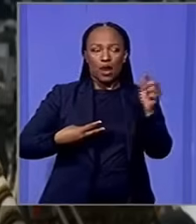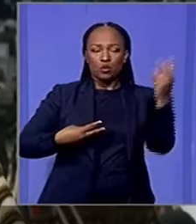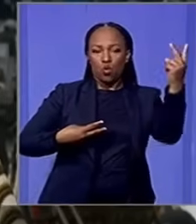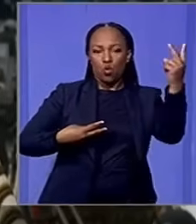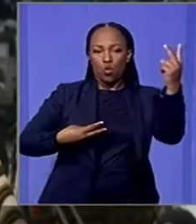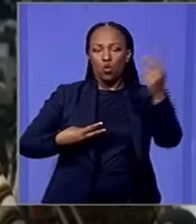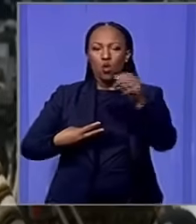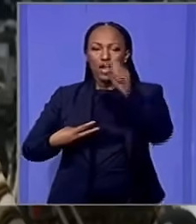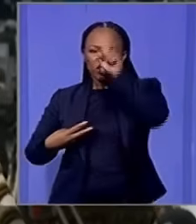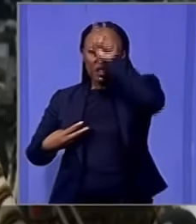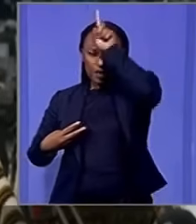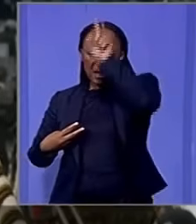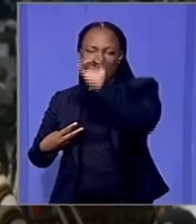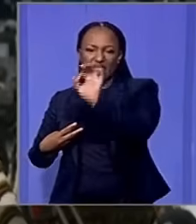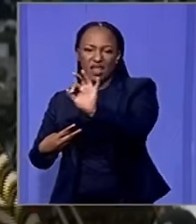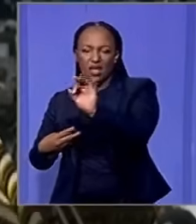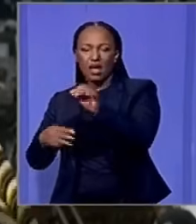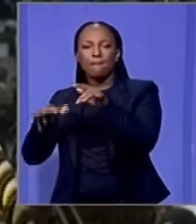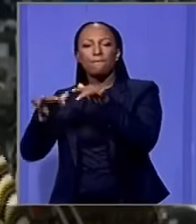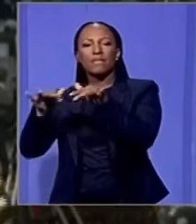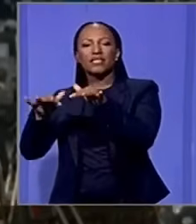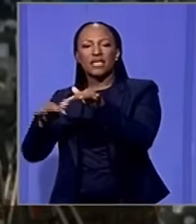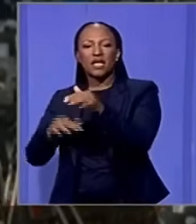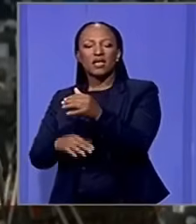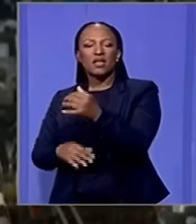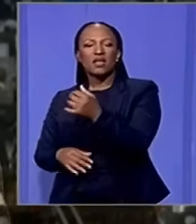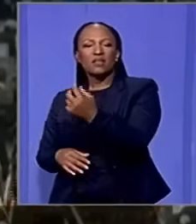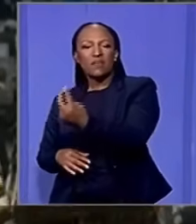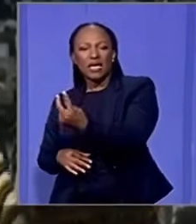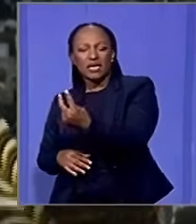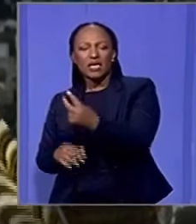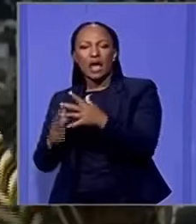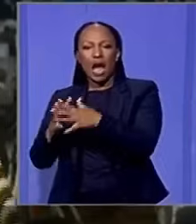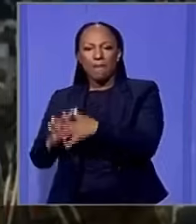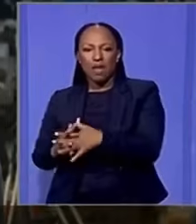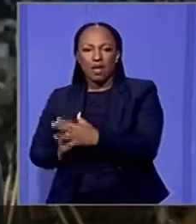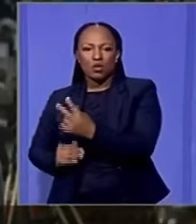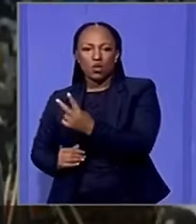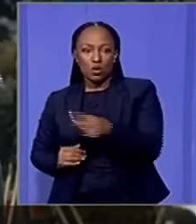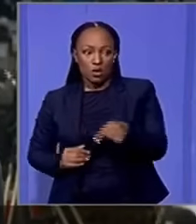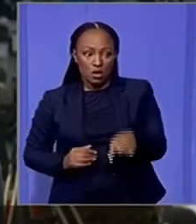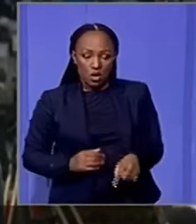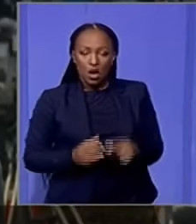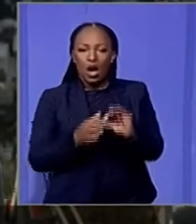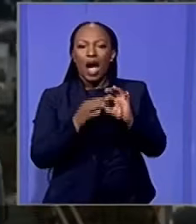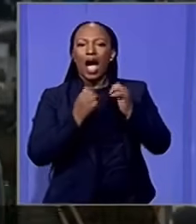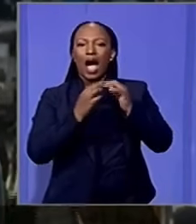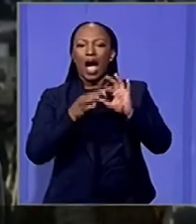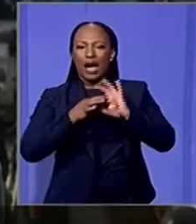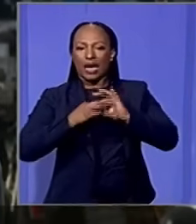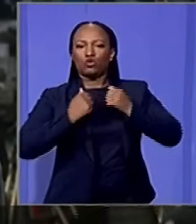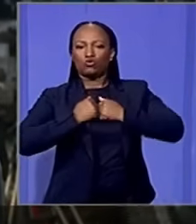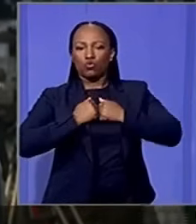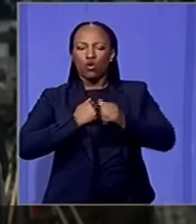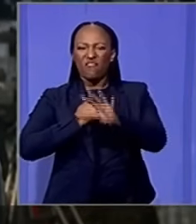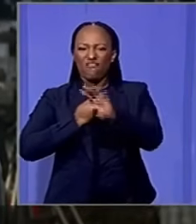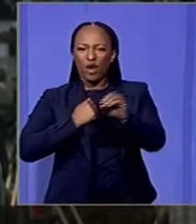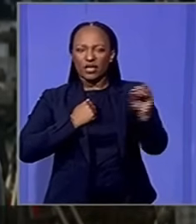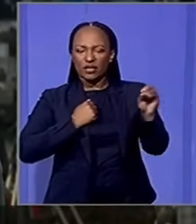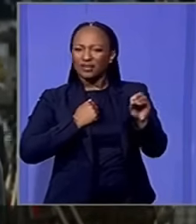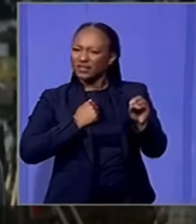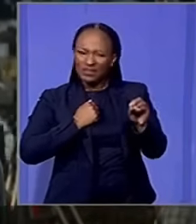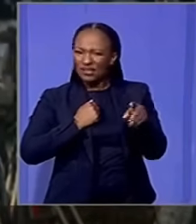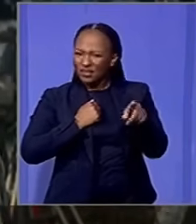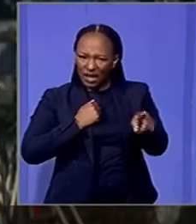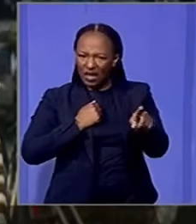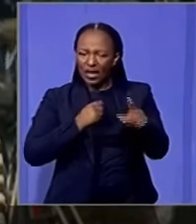ke tše tharo ko Britain ke tše pedi ko America ke tše pedi ga gešo ke tše 400 eo a se democracy west ke